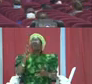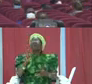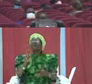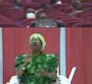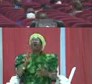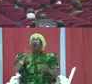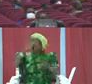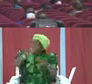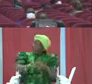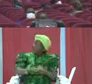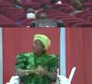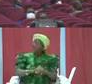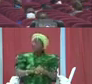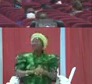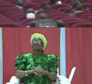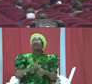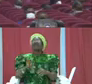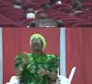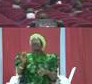downward never.